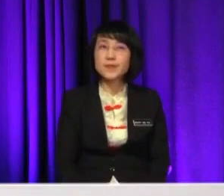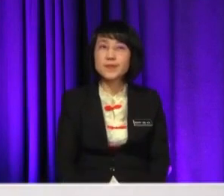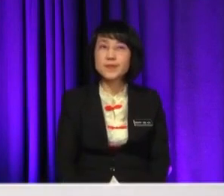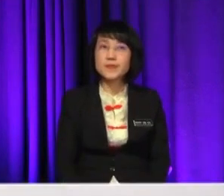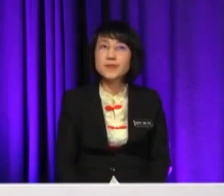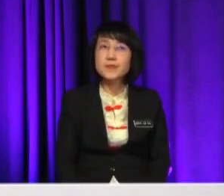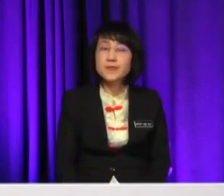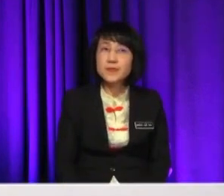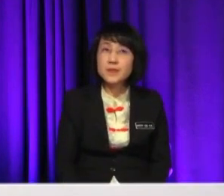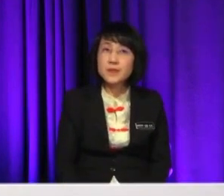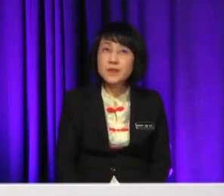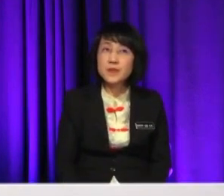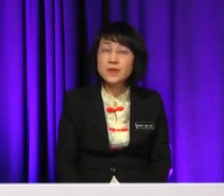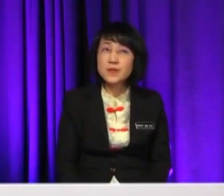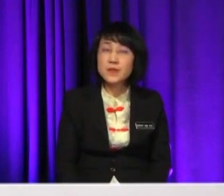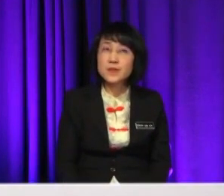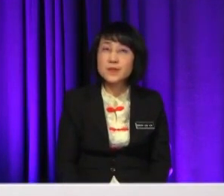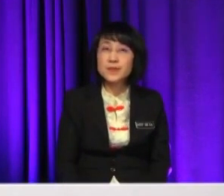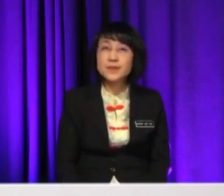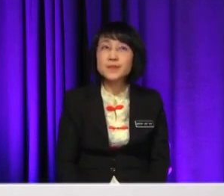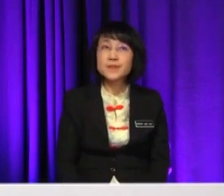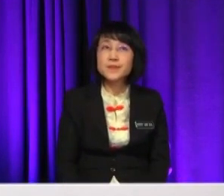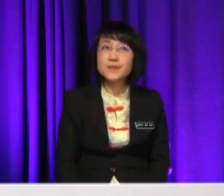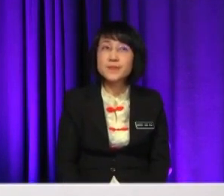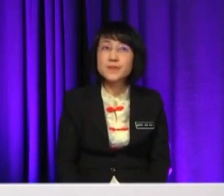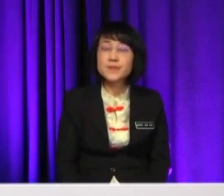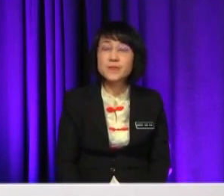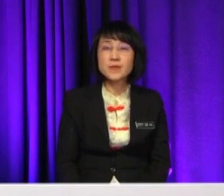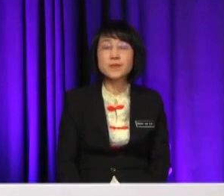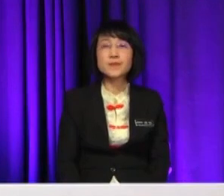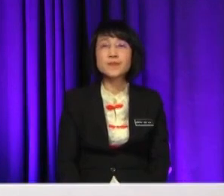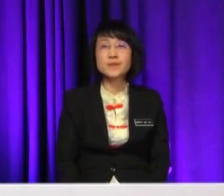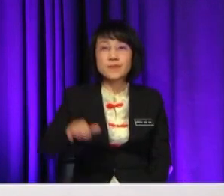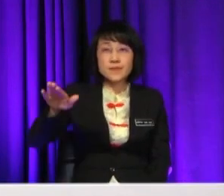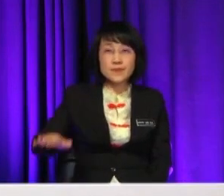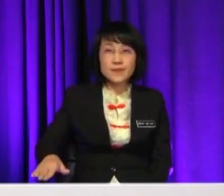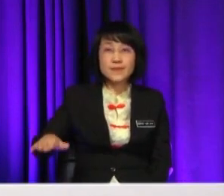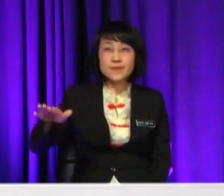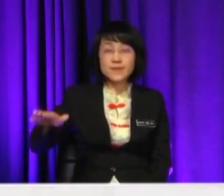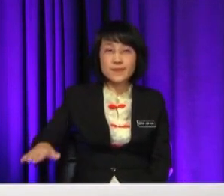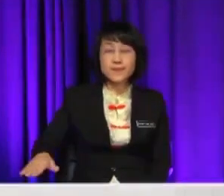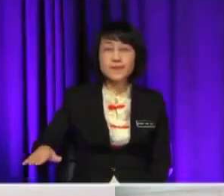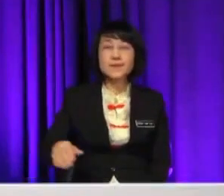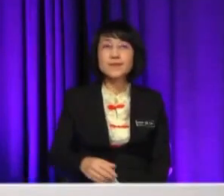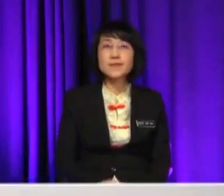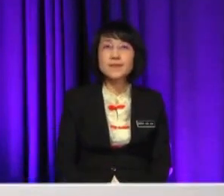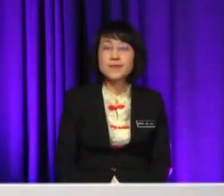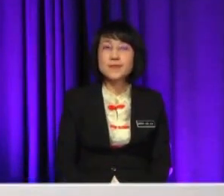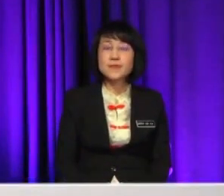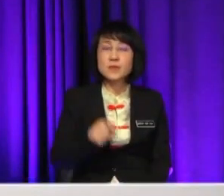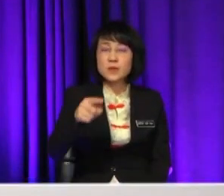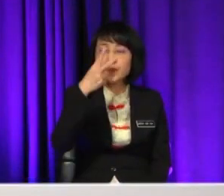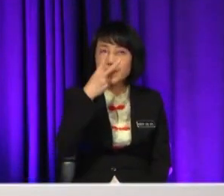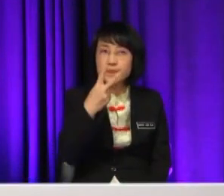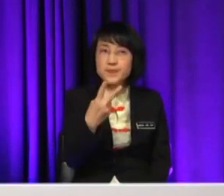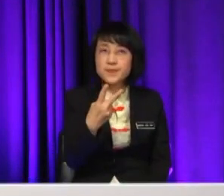Yes, A anyone like to toddler? try? Yes. Sorry, Ting? A toddler, a small child. Okay, a small child. Do you